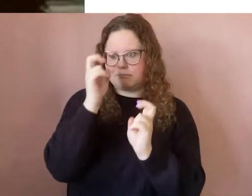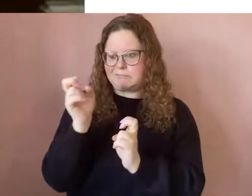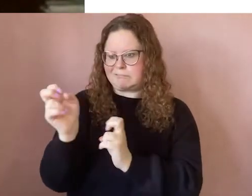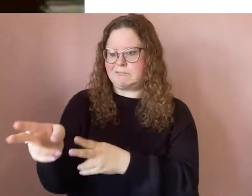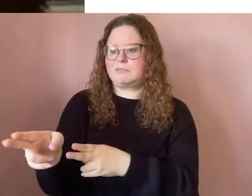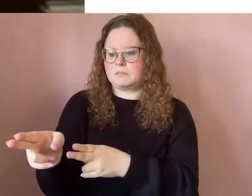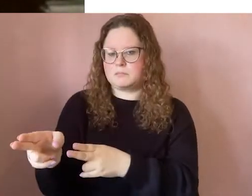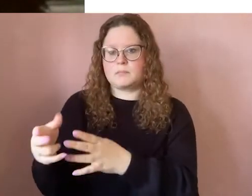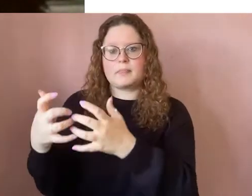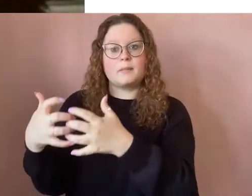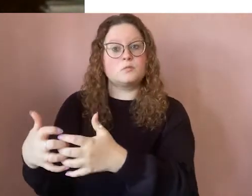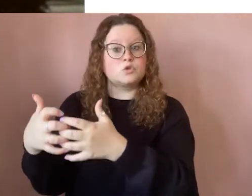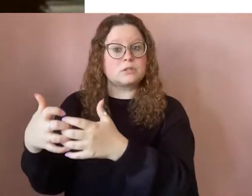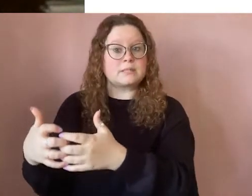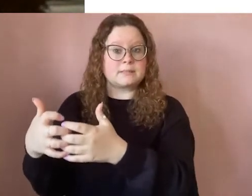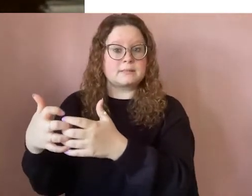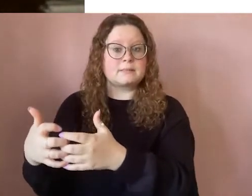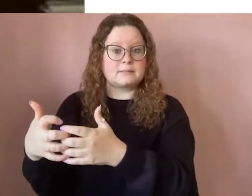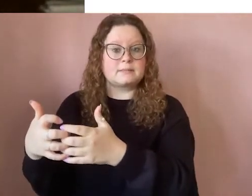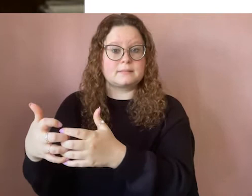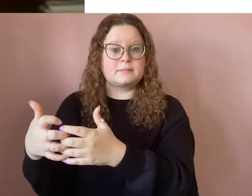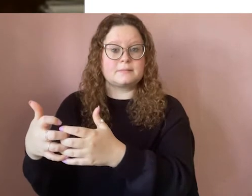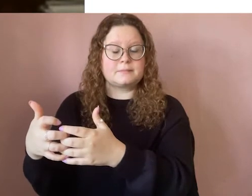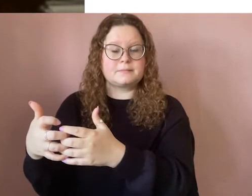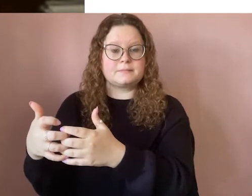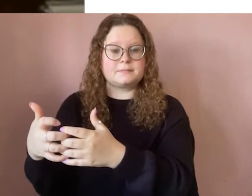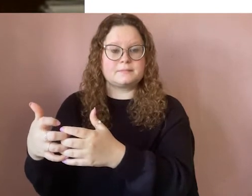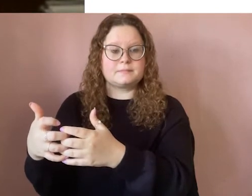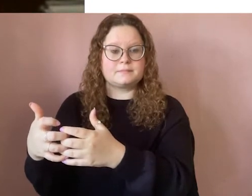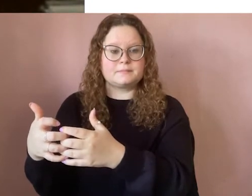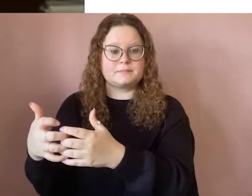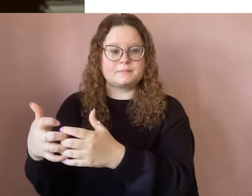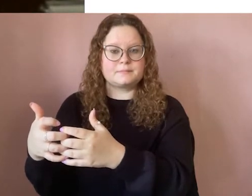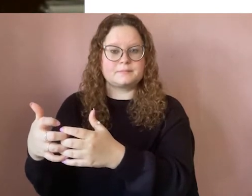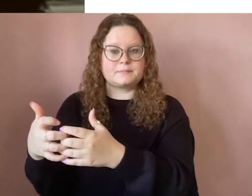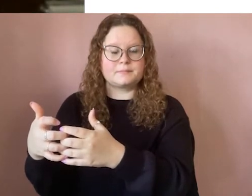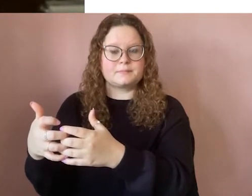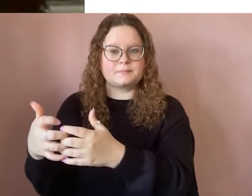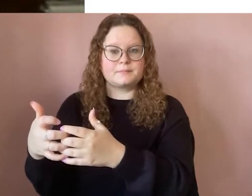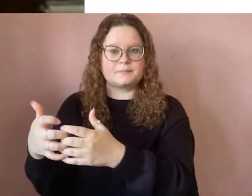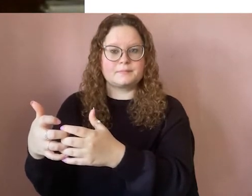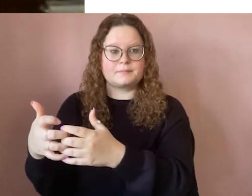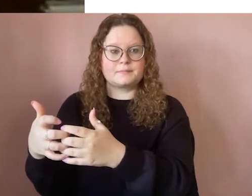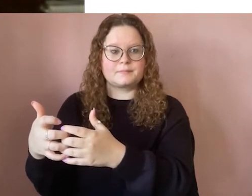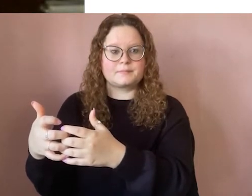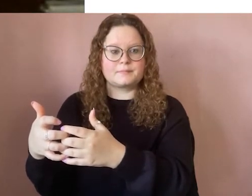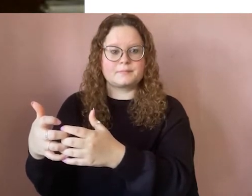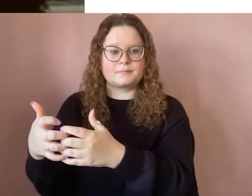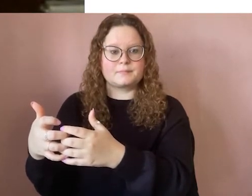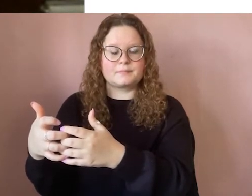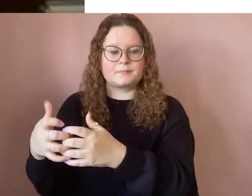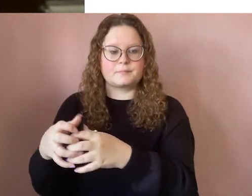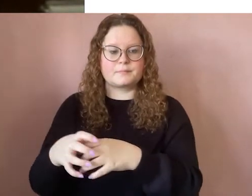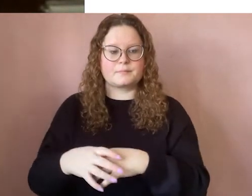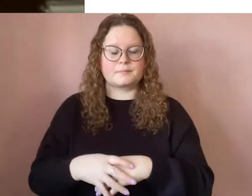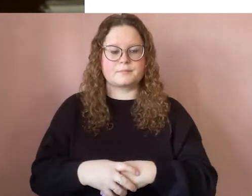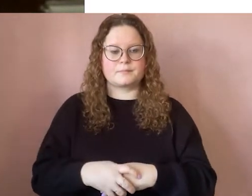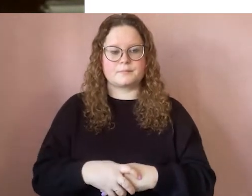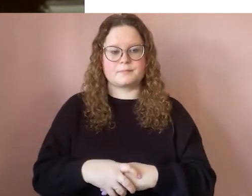these machines, if we don't comprehend the